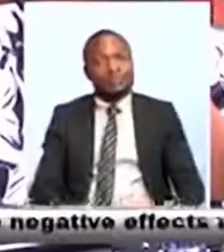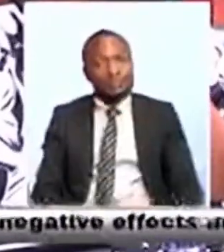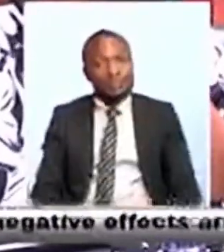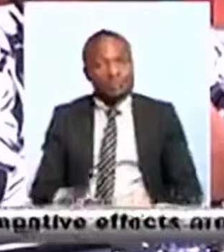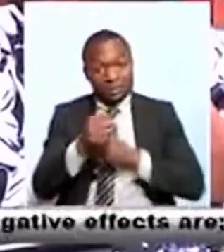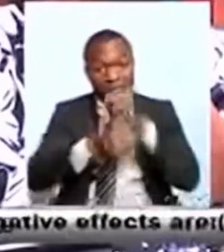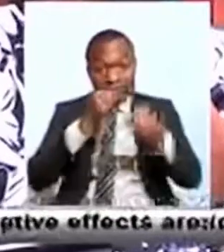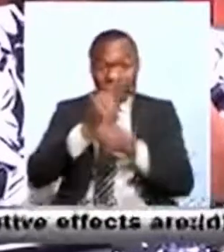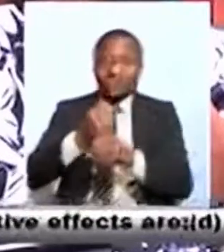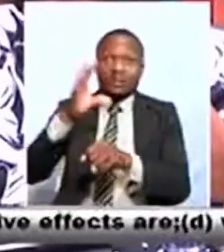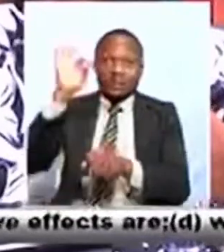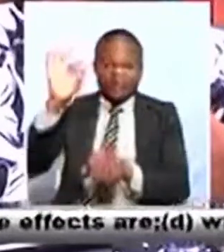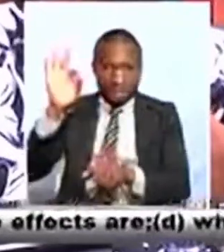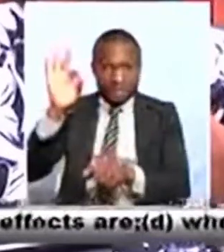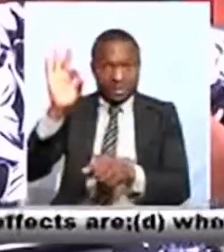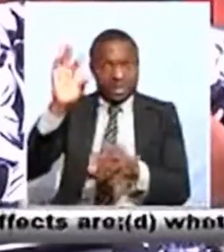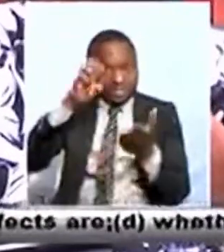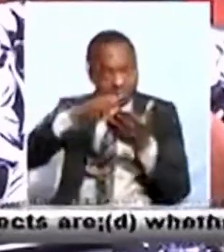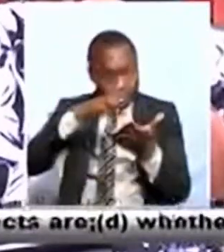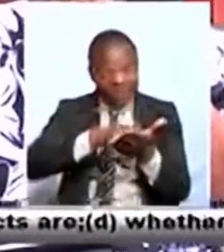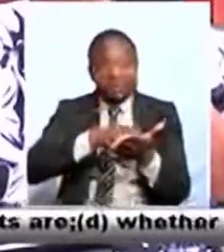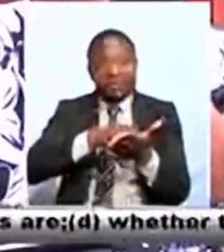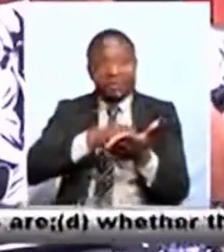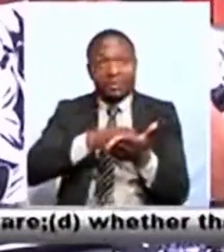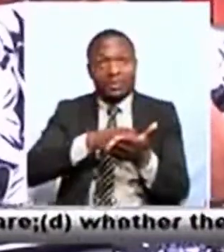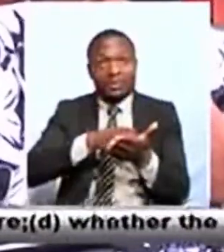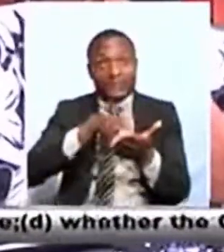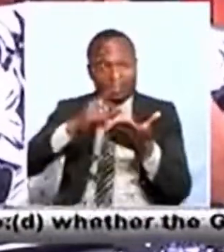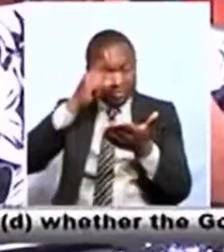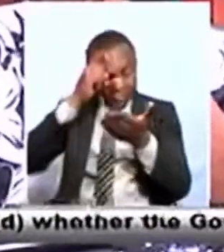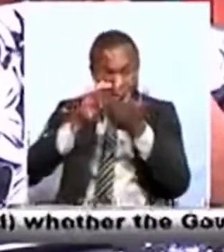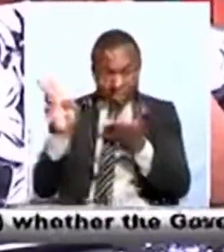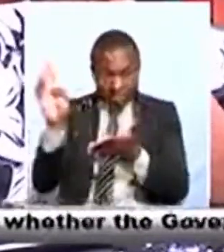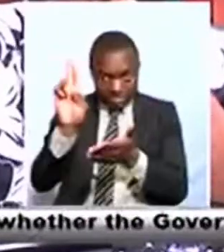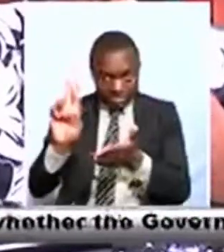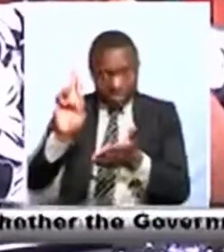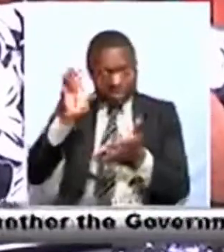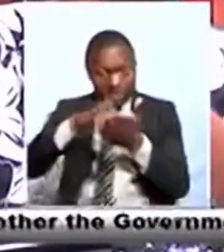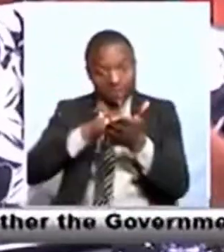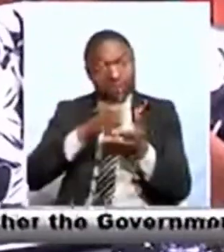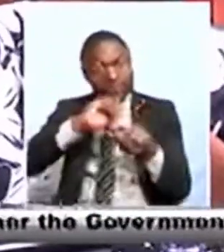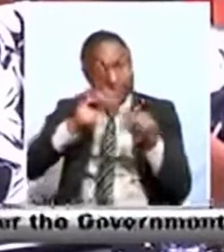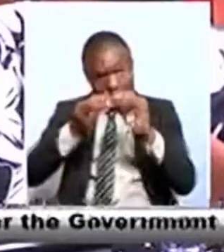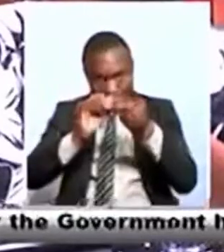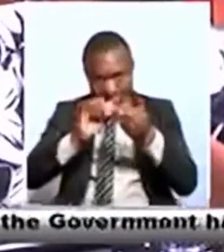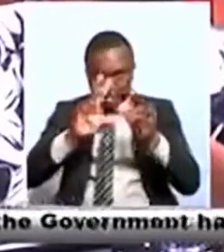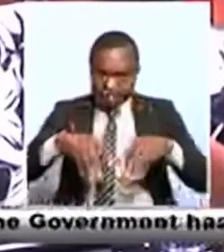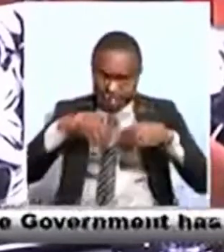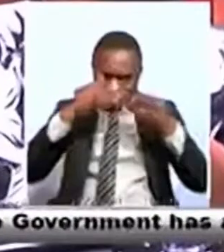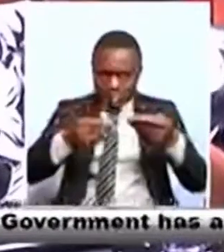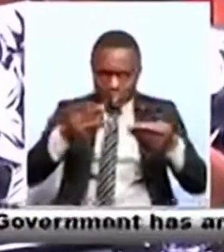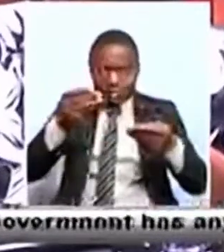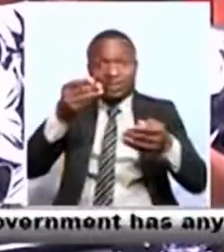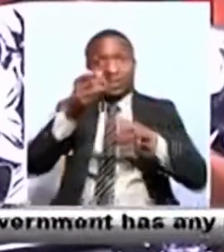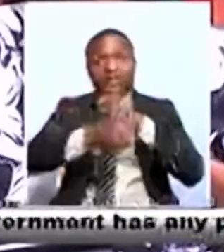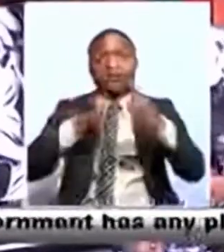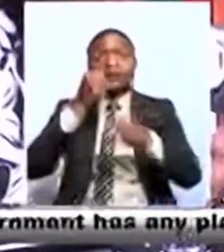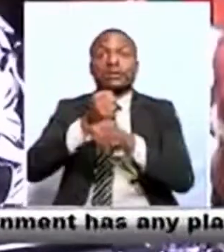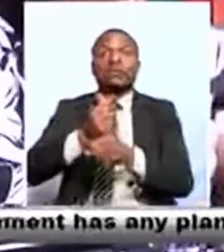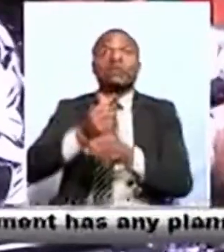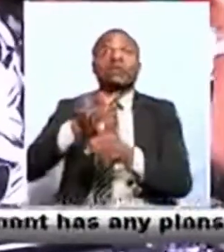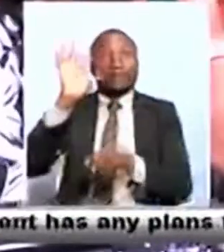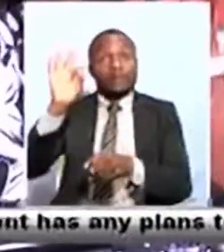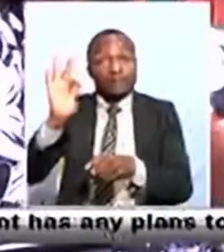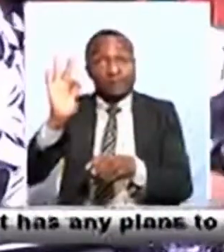grade 9 internal examination, candidates used the examination number allocated at grade 7. The